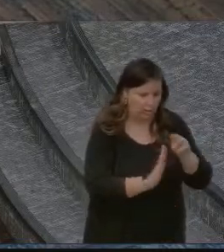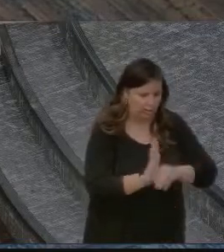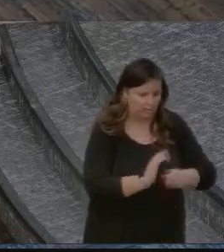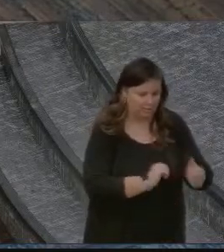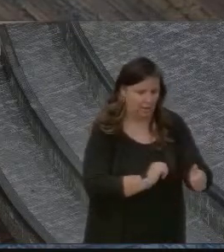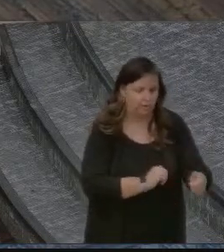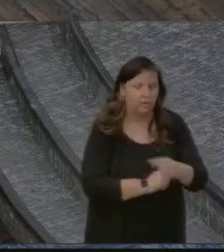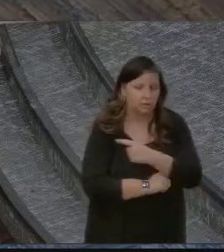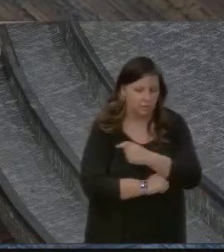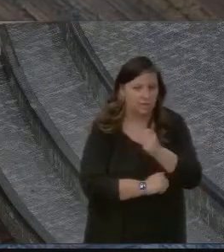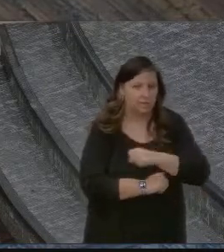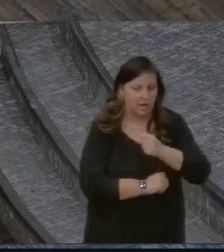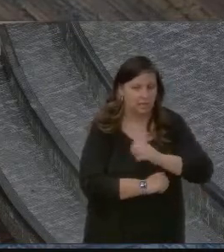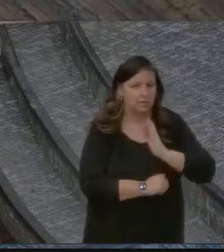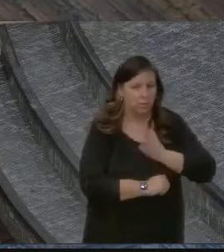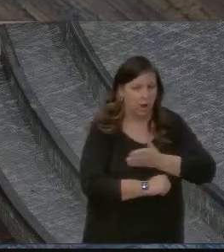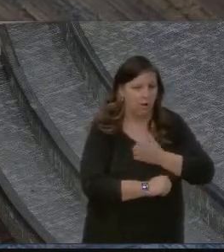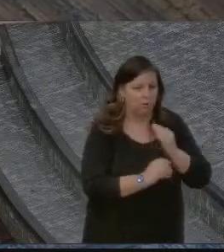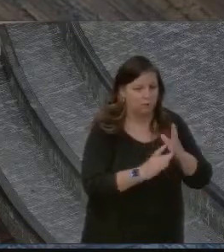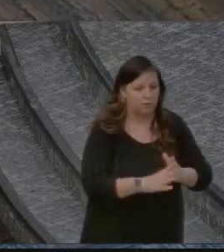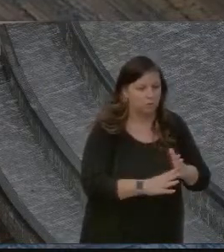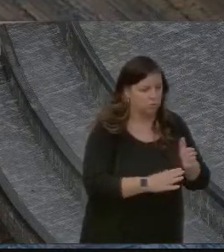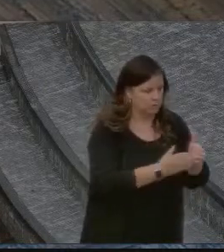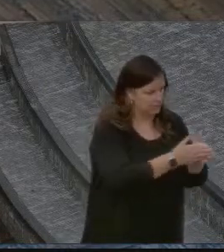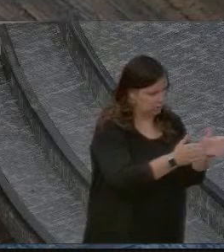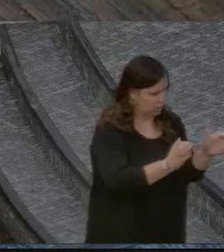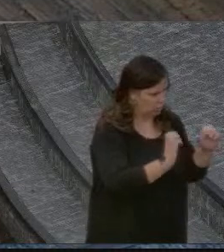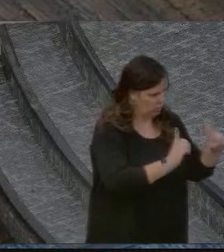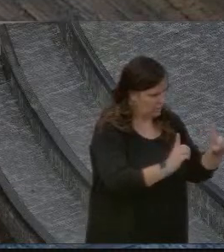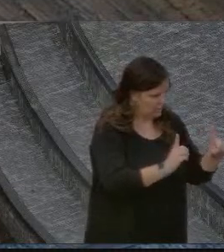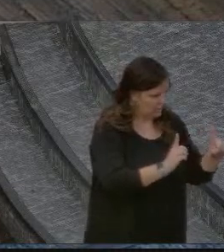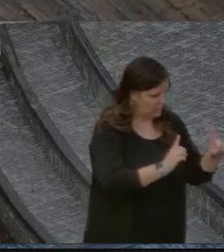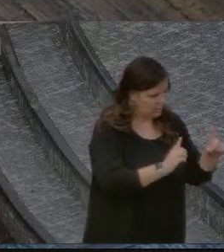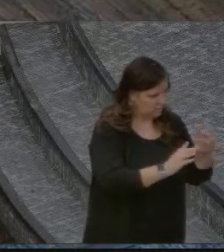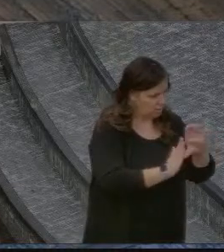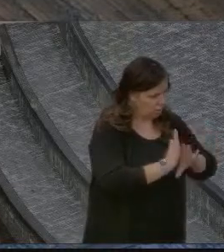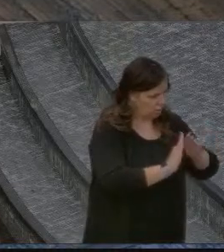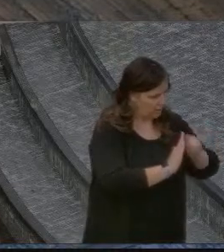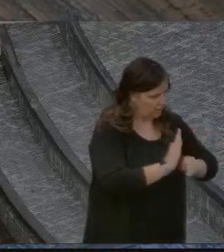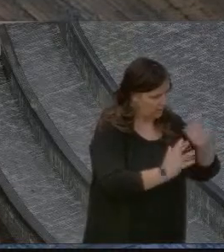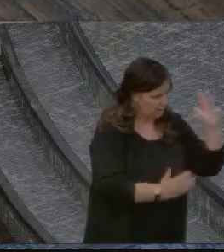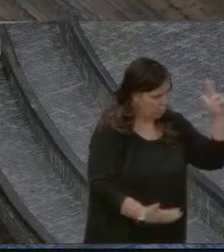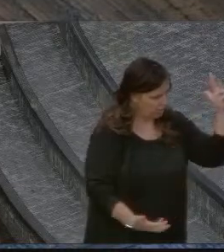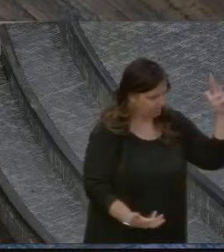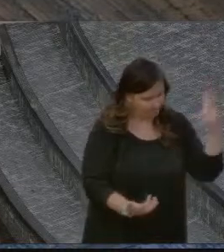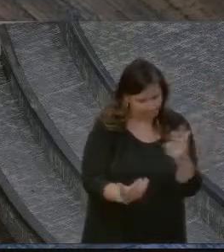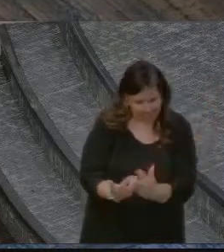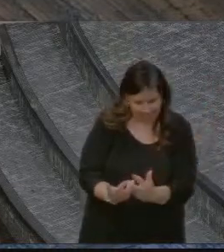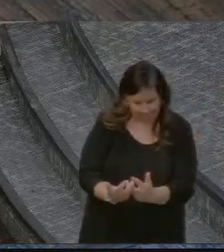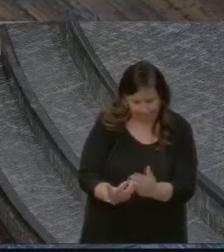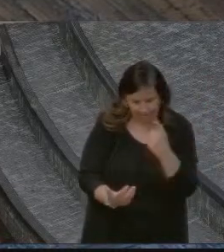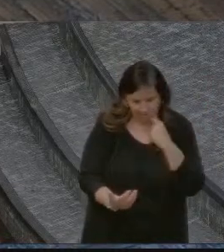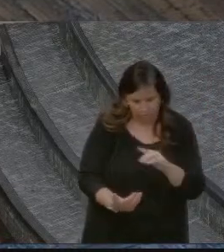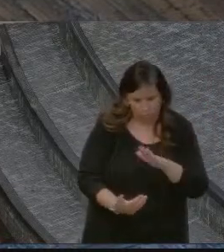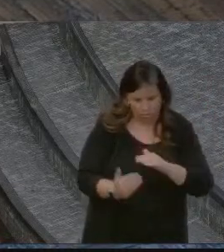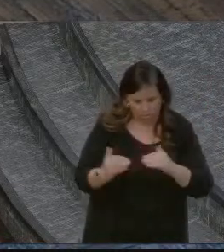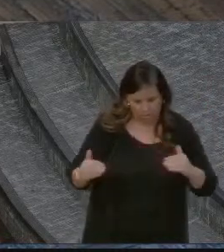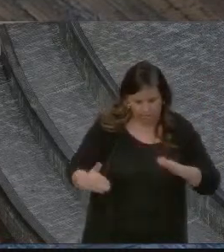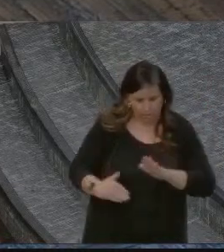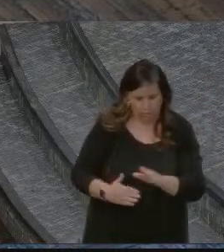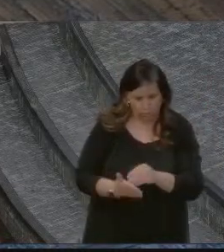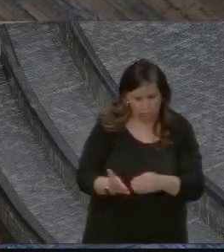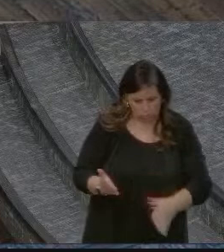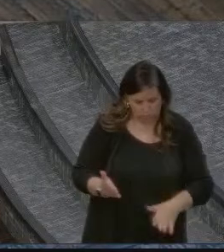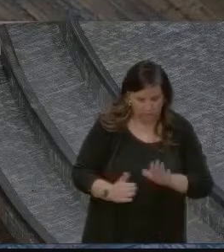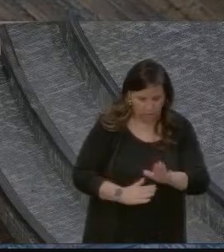Right, so our teachers were adapting the general ed curriculum to meet the level of those students, to meet the